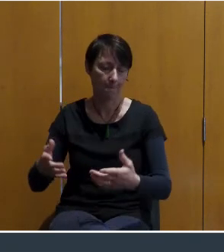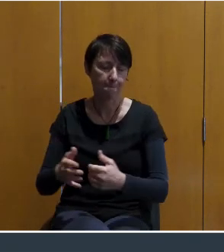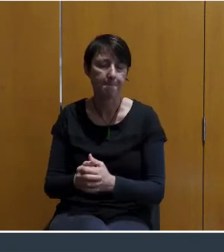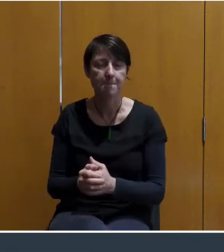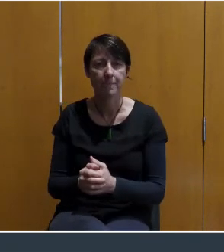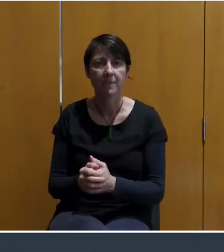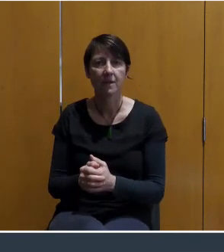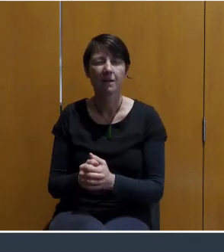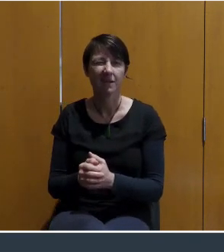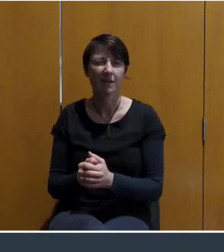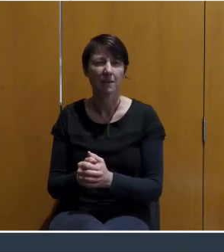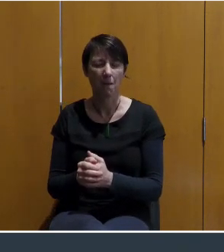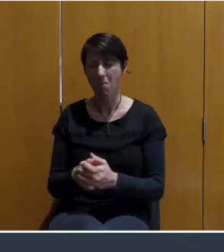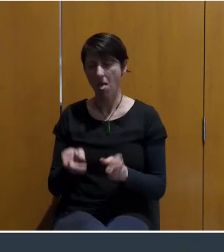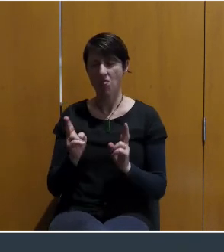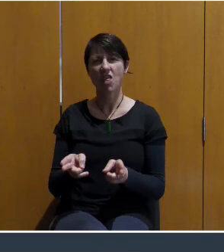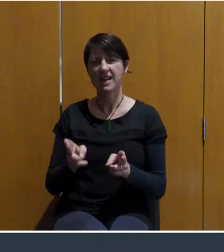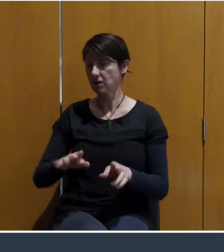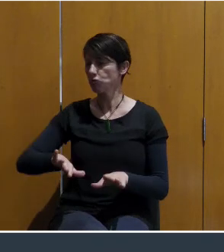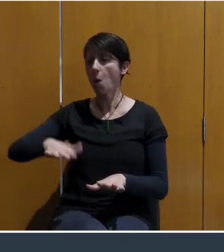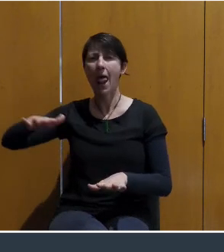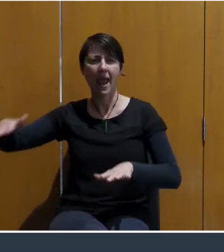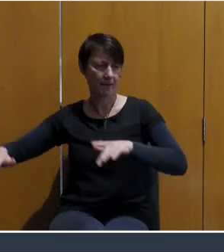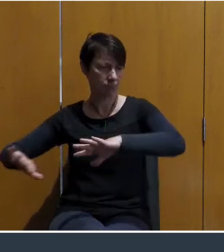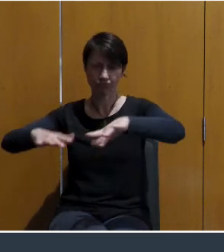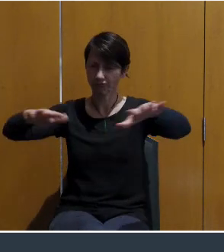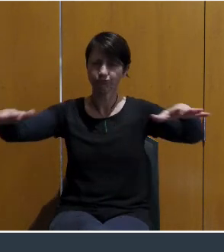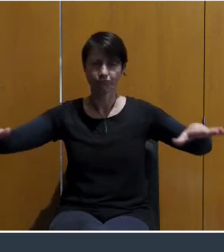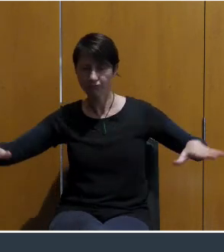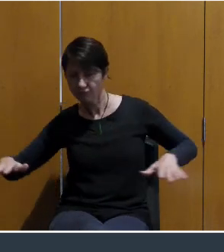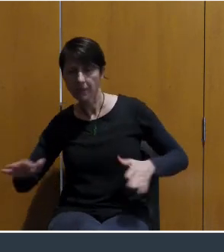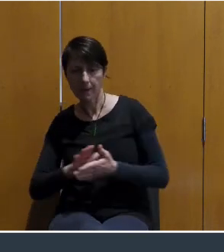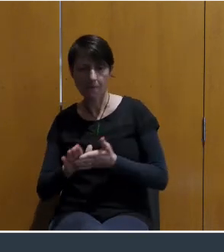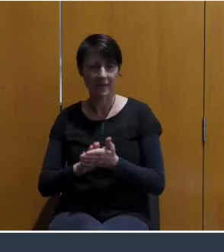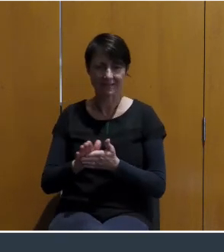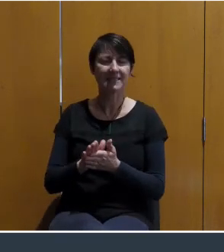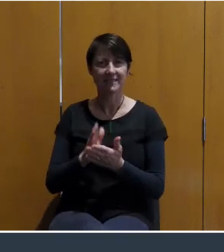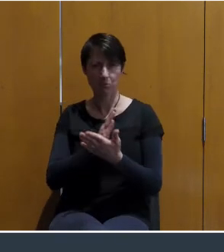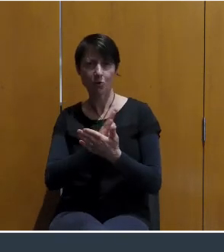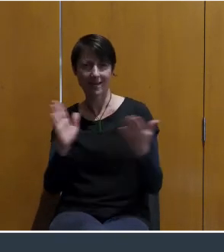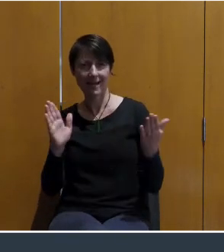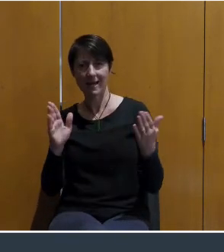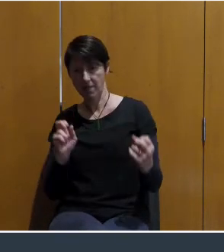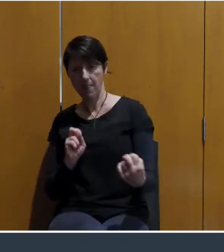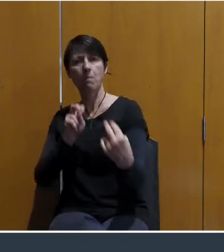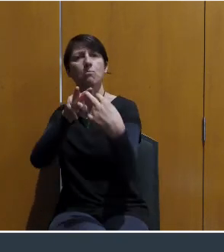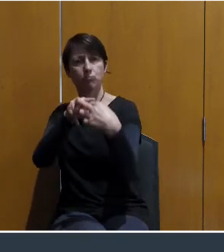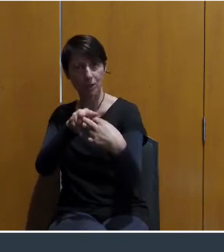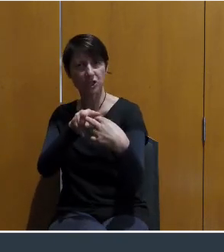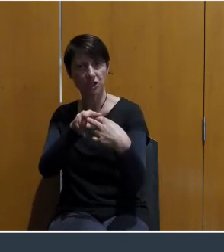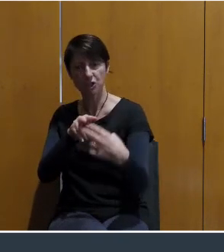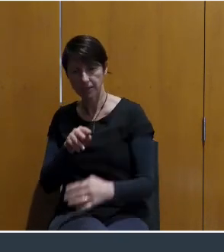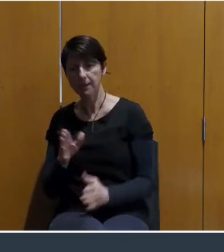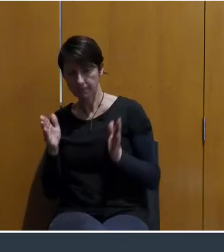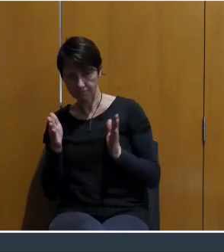itself, if you like, to for dog owners to be reasonably clear that the bridge is on lead and you can get yourself